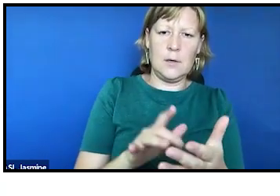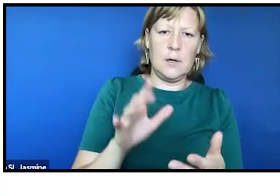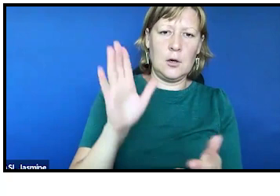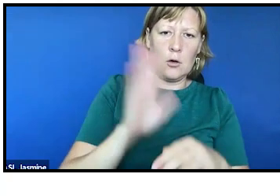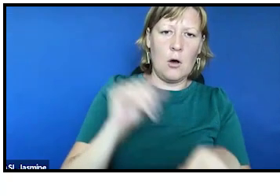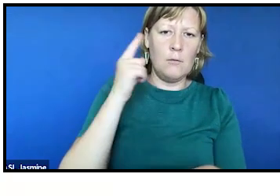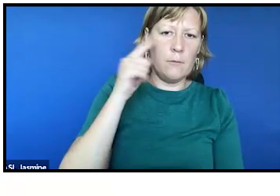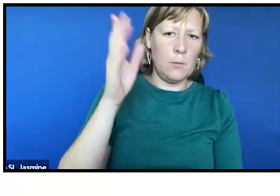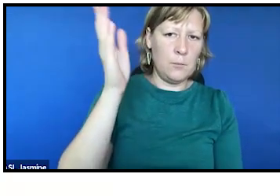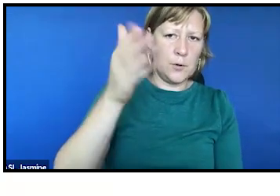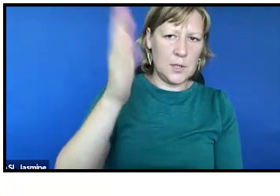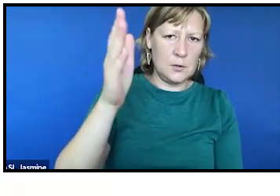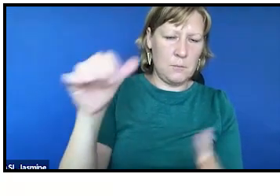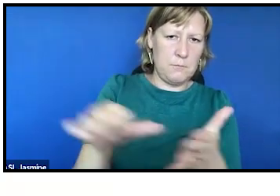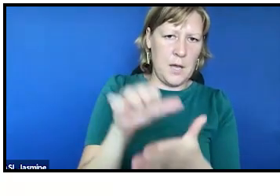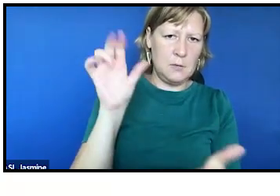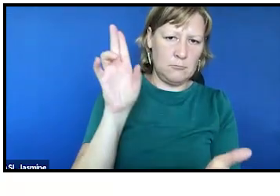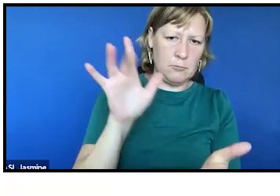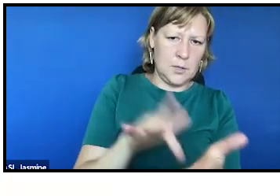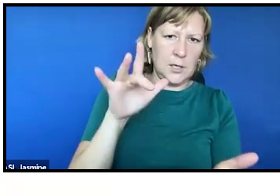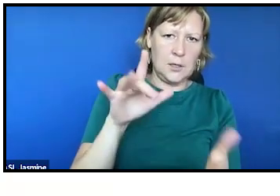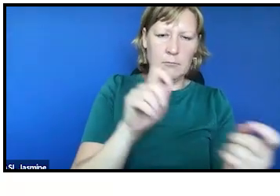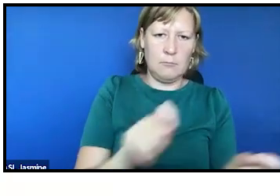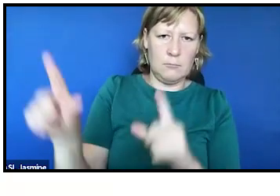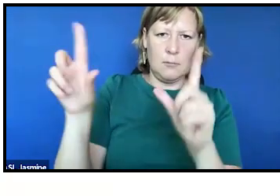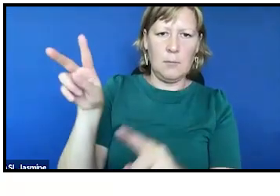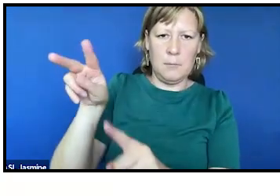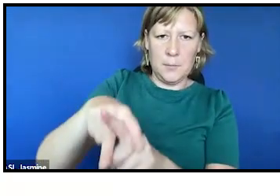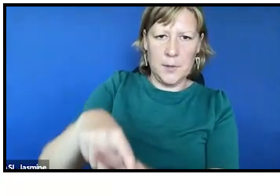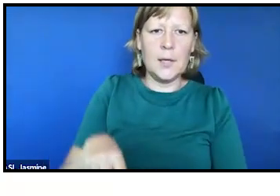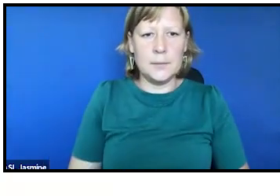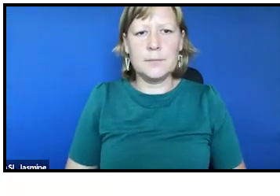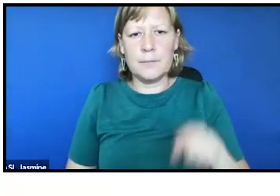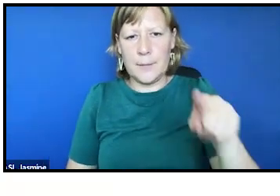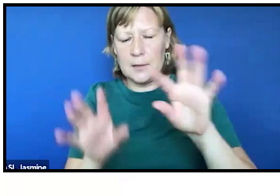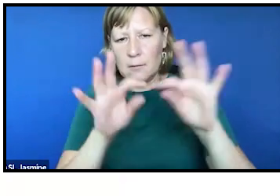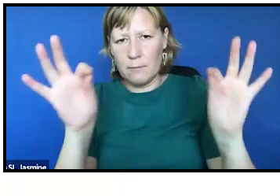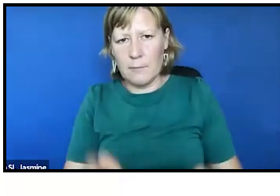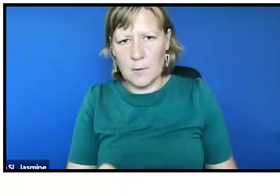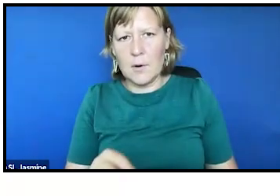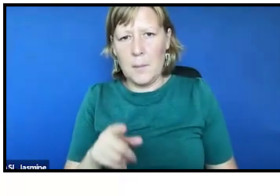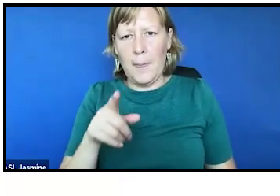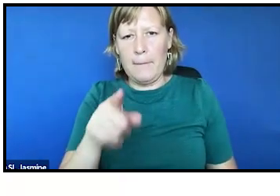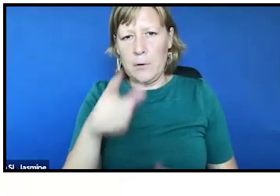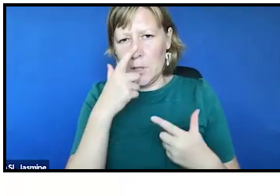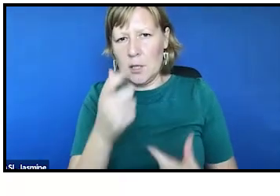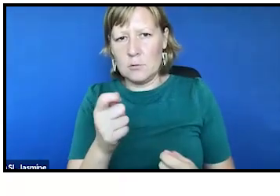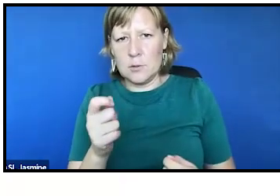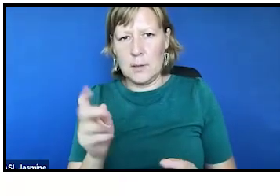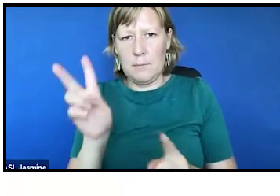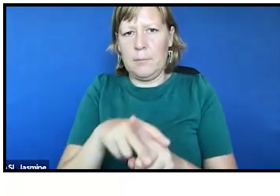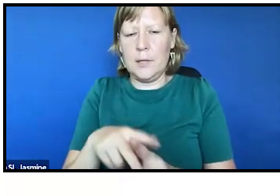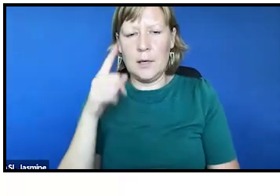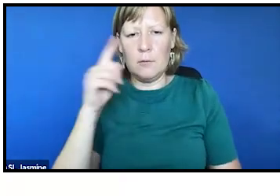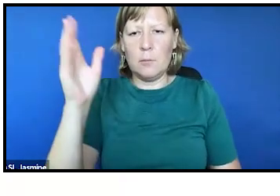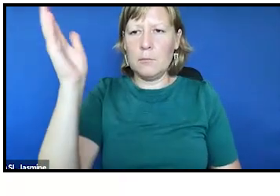This page is just so you can fill in a form if you want about presenting. And Keith, so should we read this page? You said you wanted